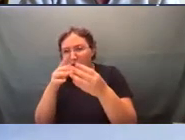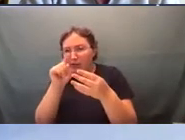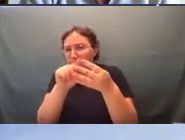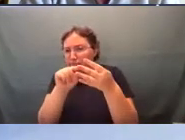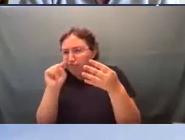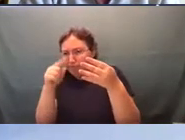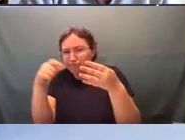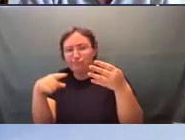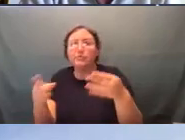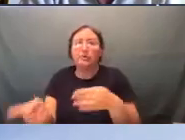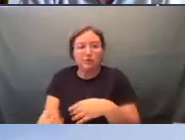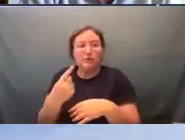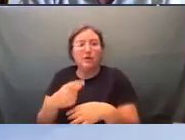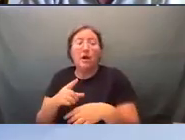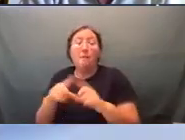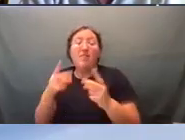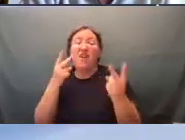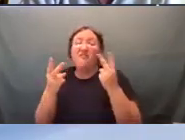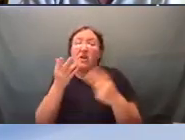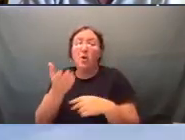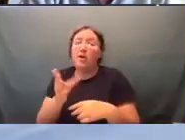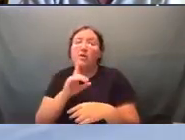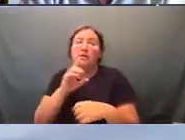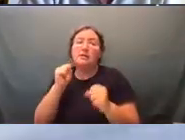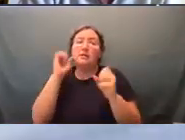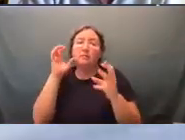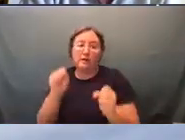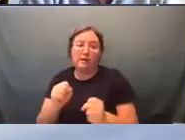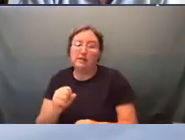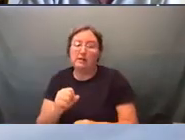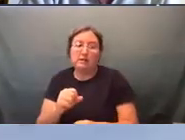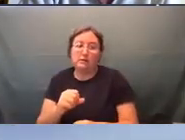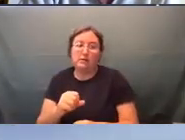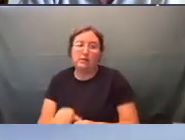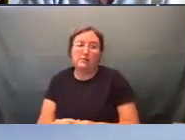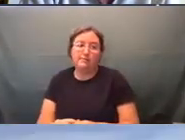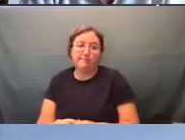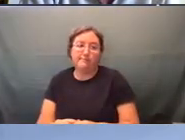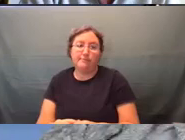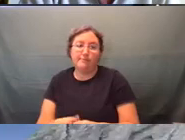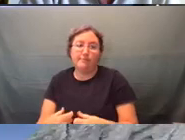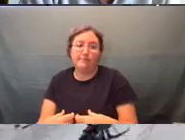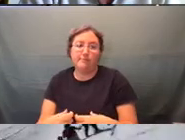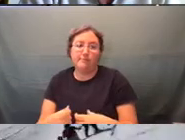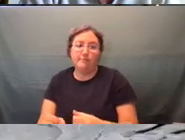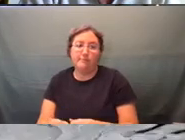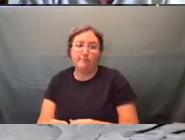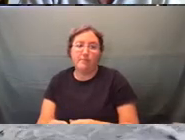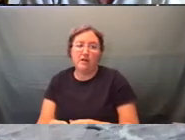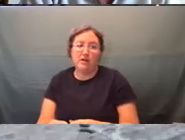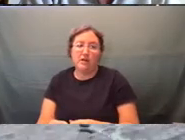thing. The view is just stunning. Even from here, this is enough of a prize for me if we're hiking,